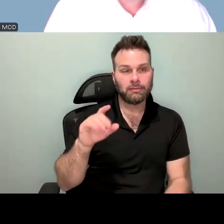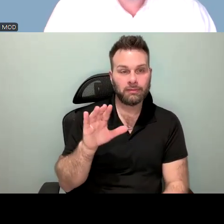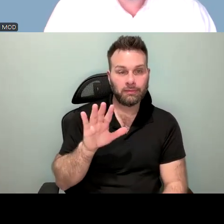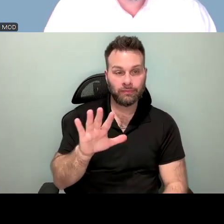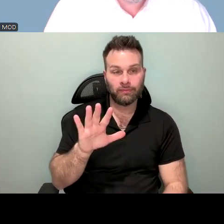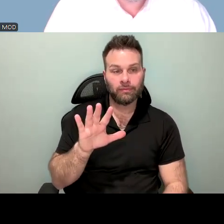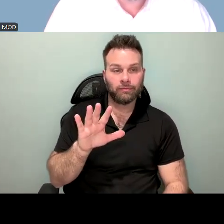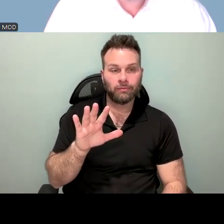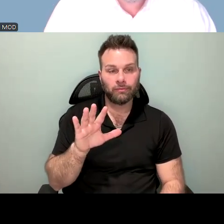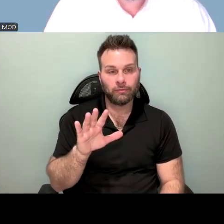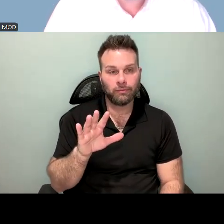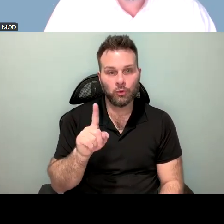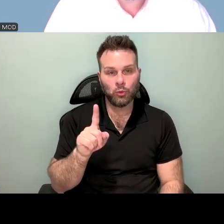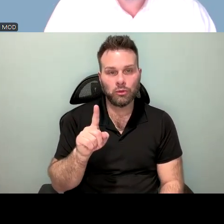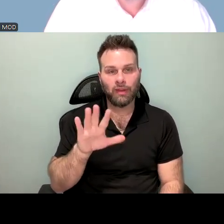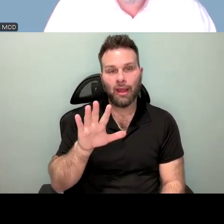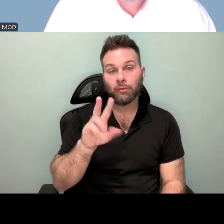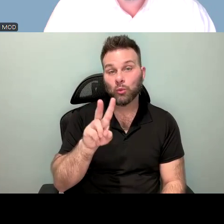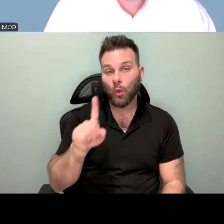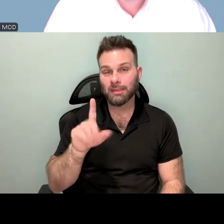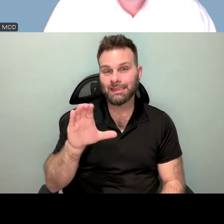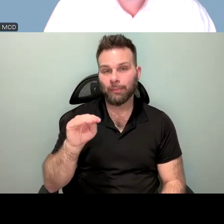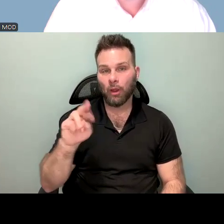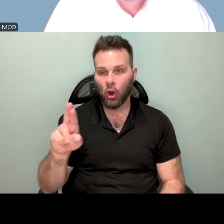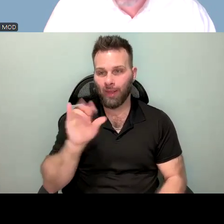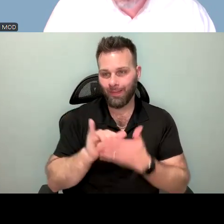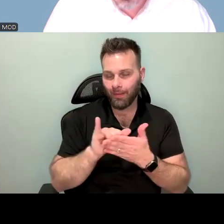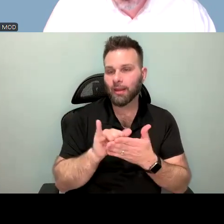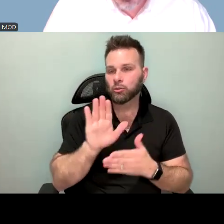Massachusetts Architectural Access Board's rules and regulations.